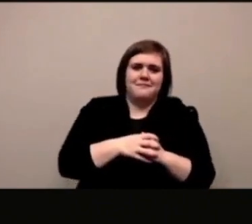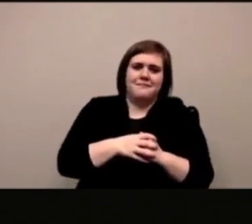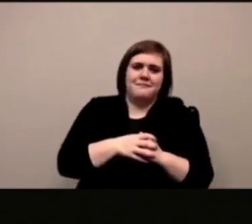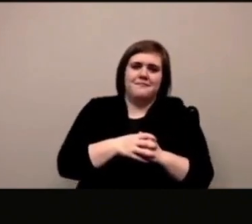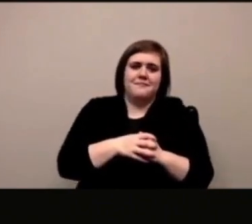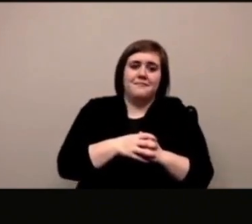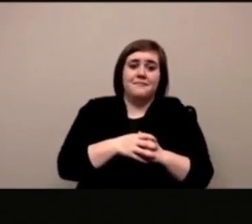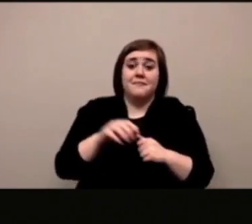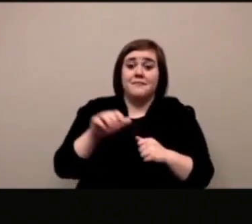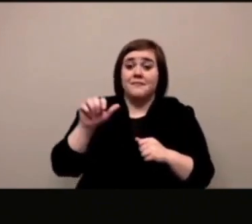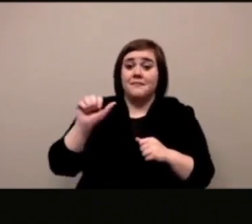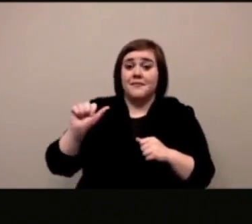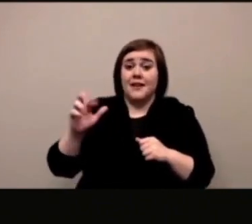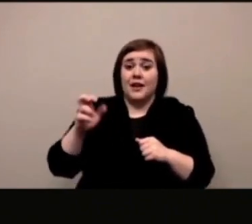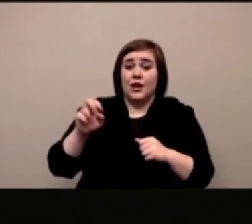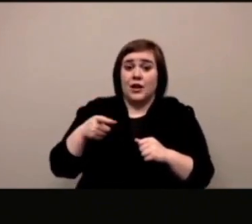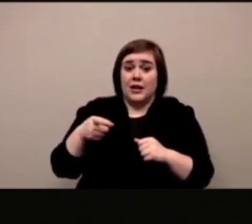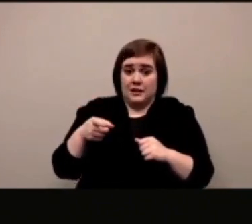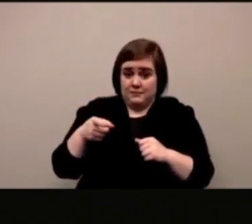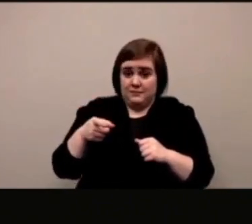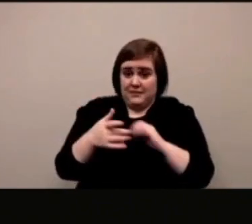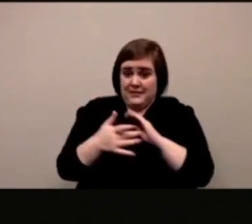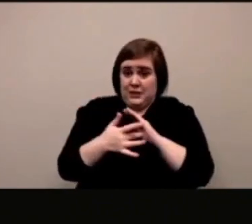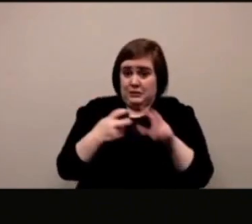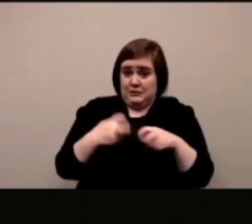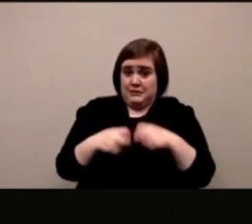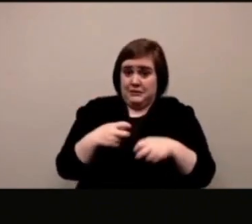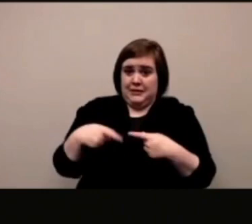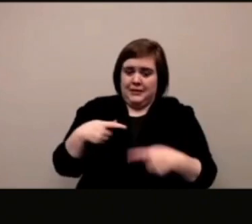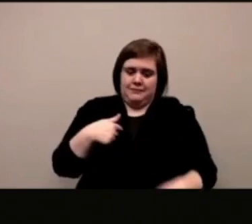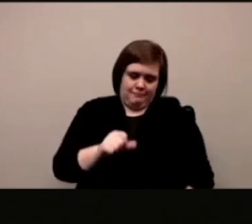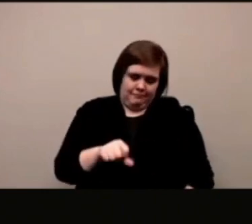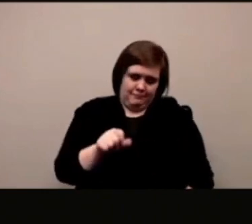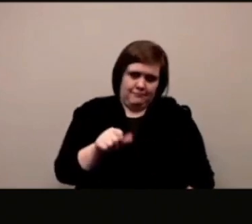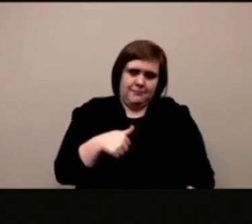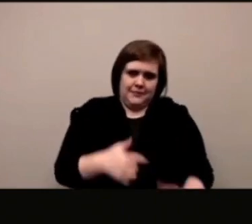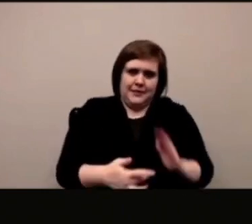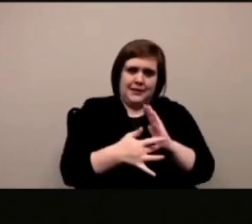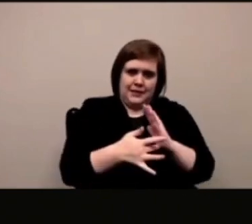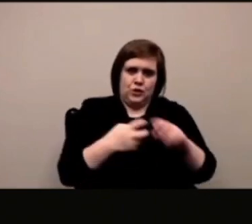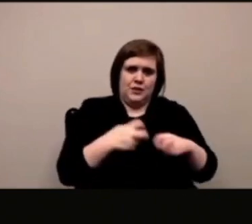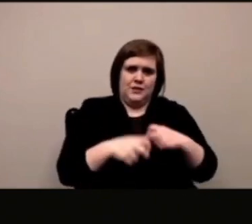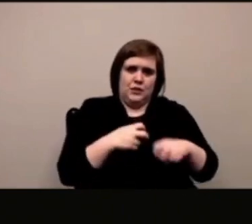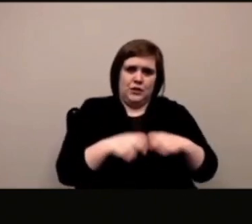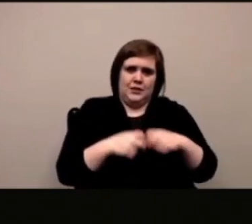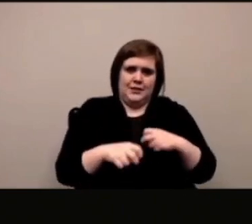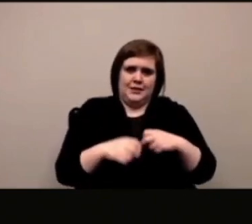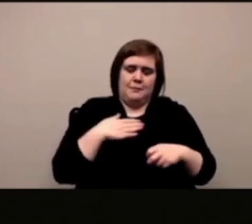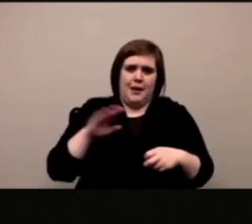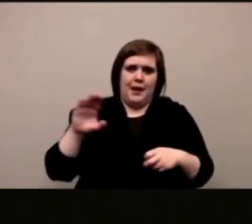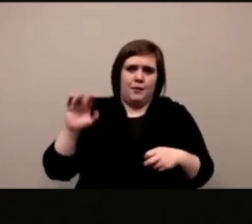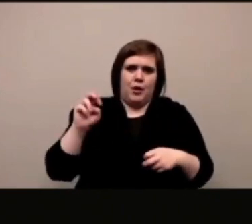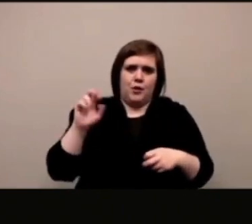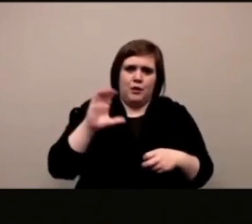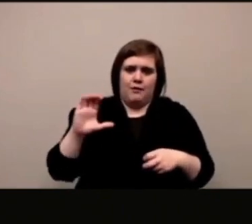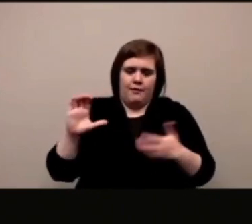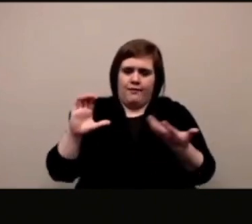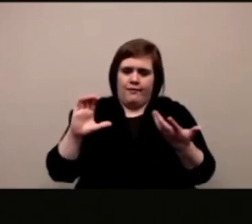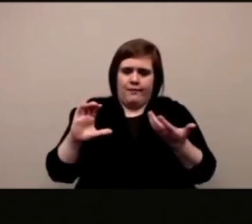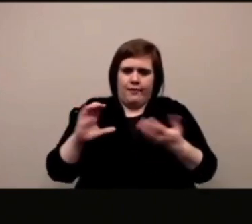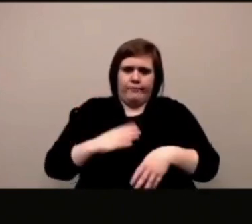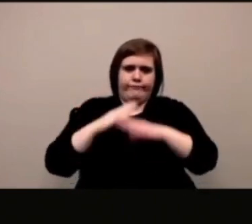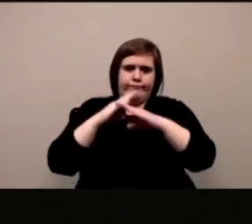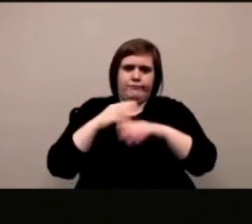How's it going, Aaron? Are you having technical difficulties? I'm having technical difficulties. My Chrome browser won't allow me to share my screen for some reason,